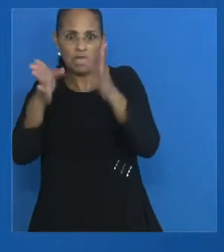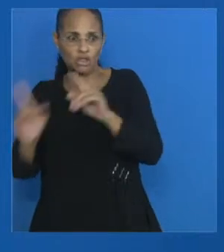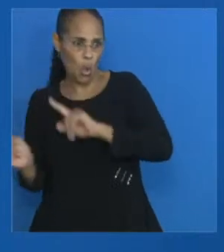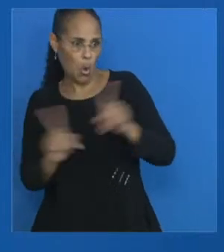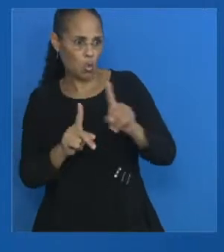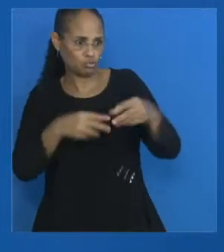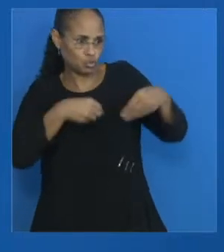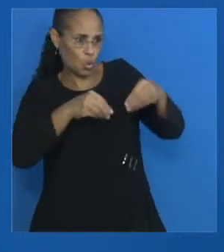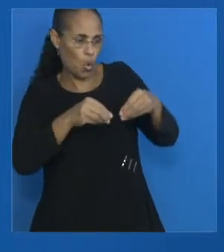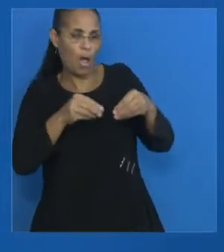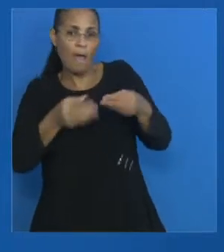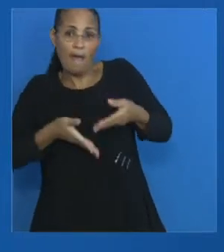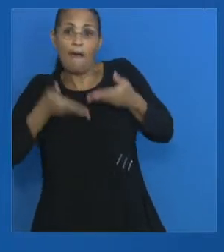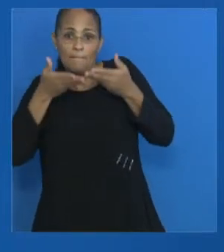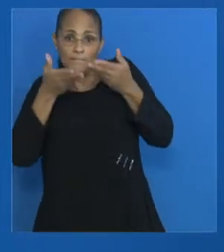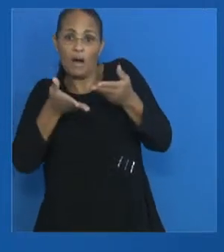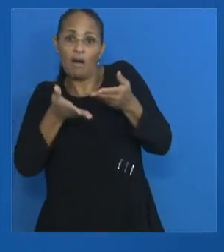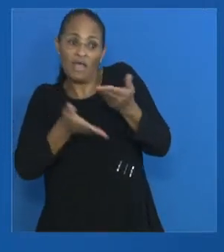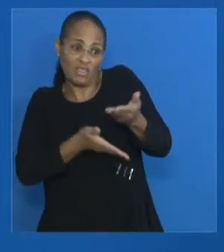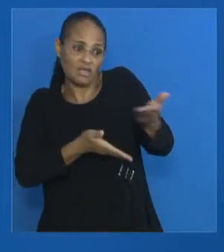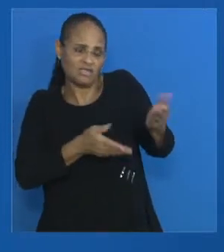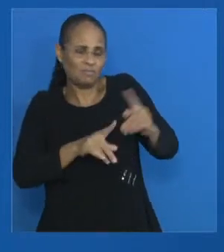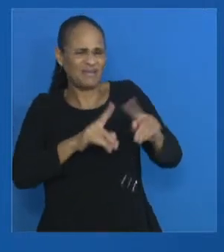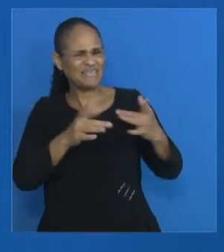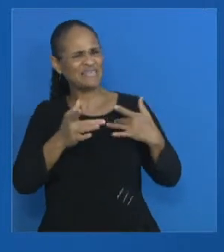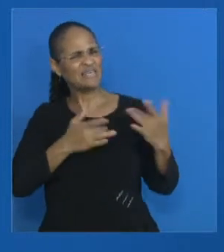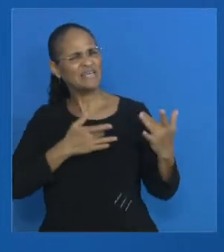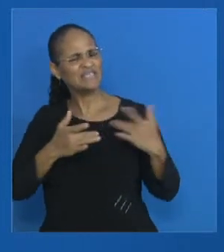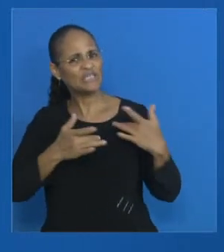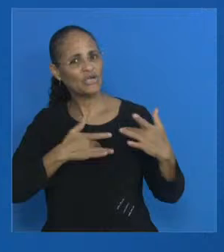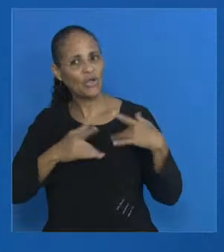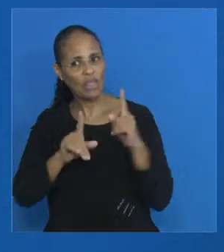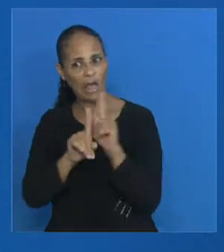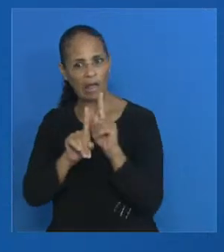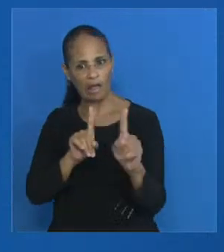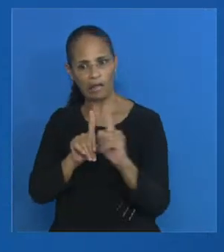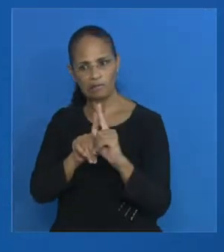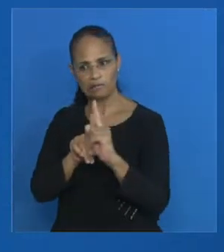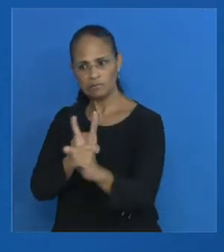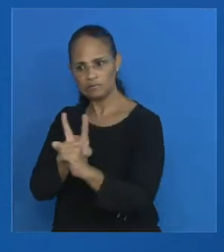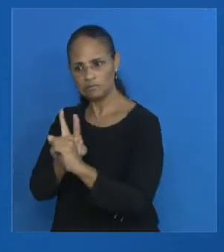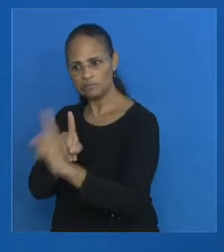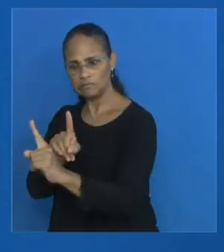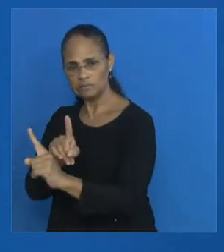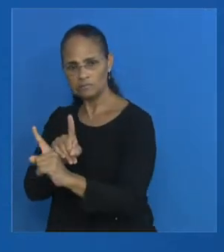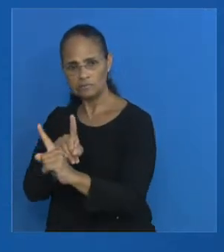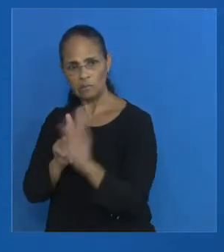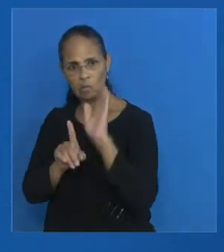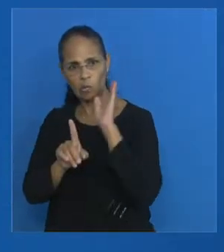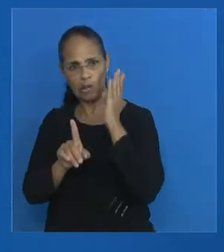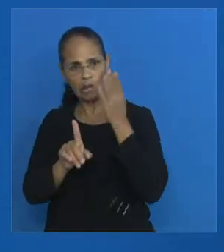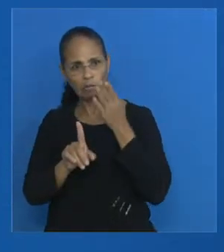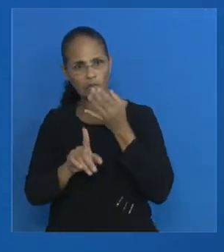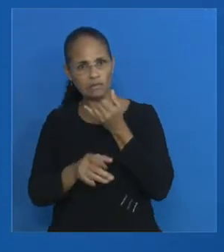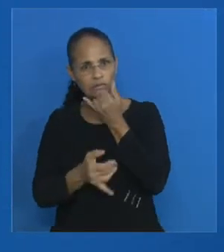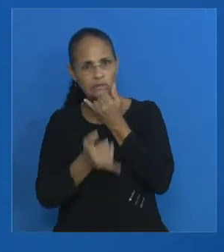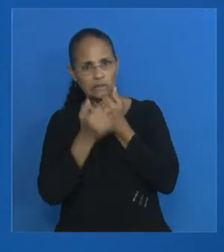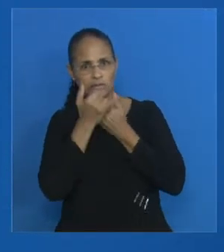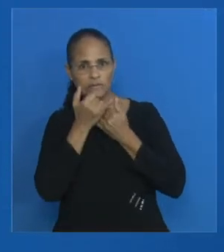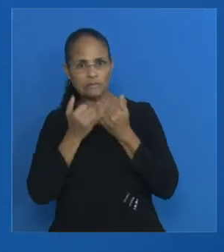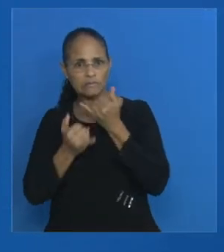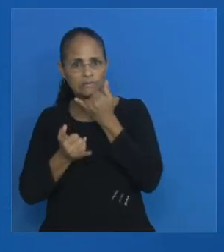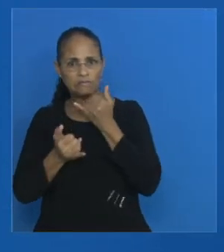buy supplies. Are there concerns that distancing requirements will be breached during this period?